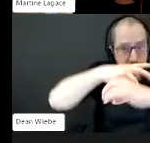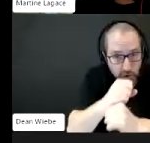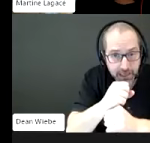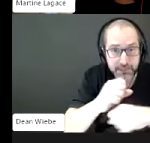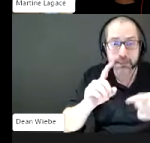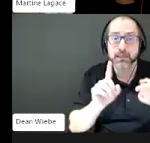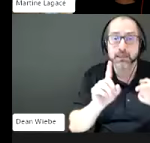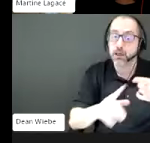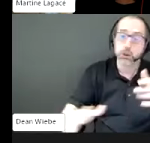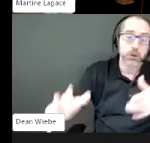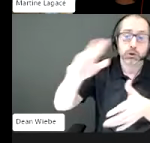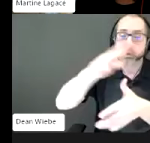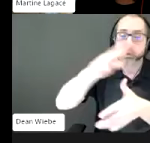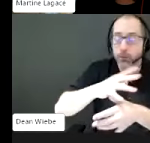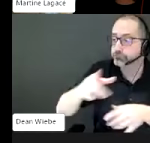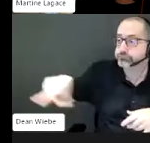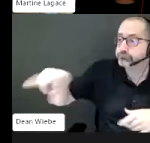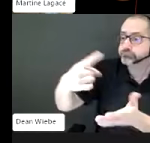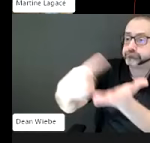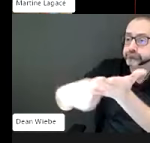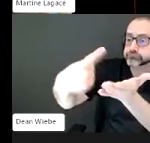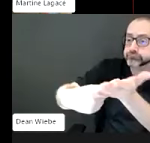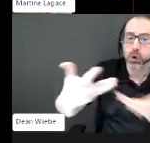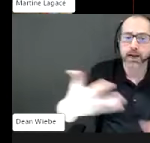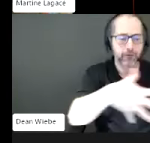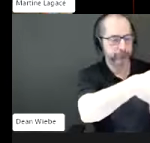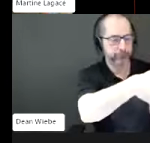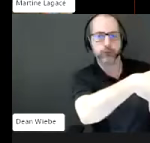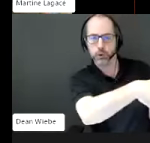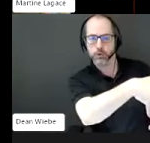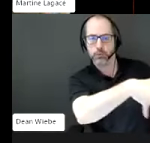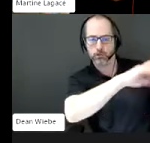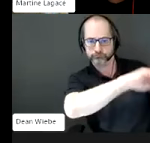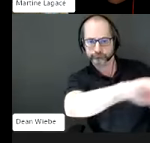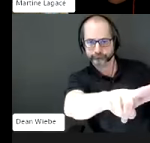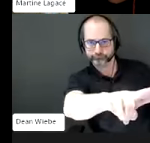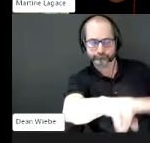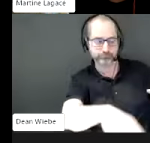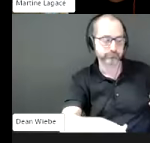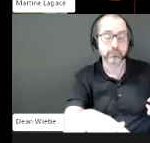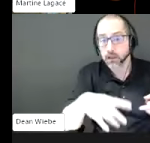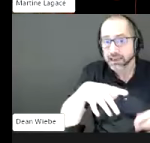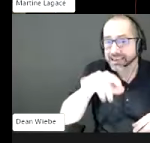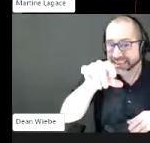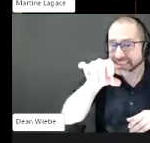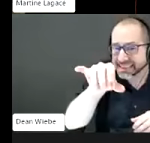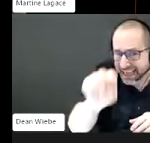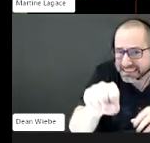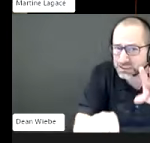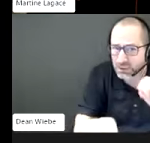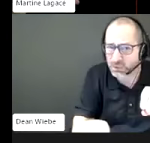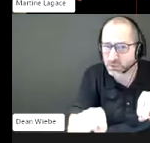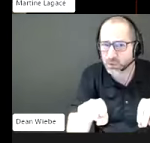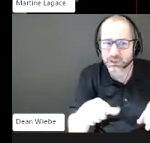theme discussed in the 4 types of discourse. Once again, there's part of truth in that, but the fact that